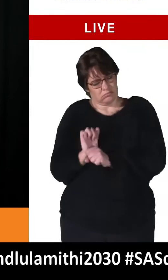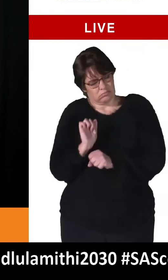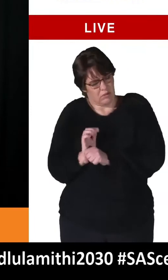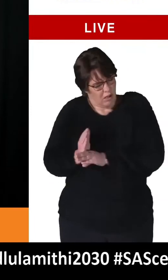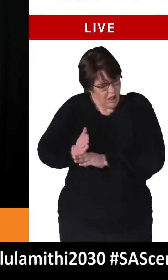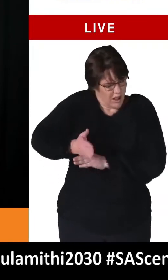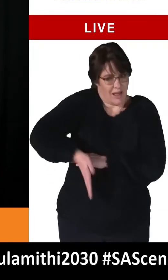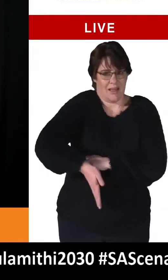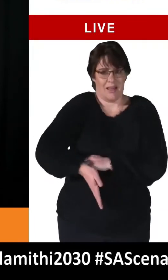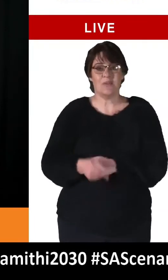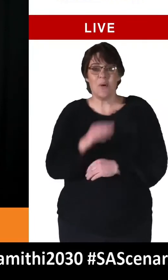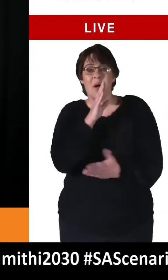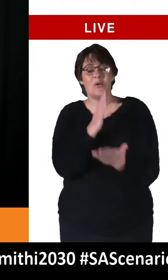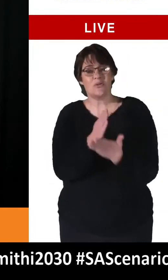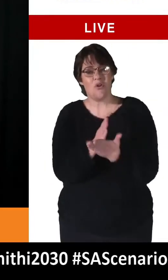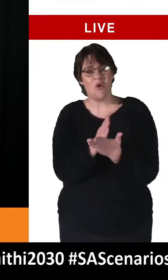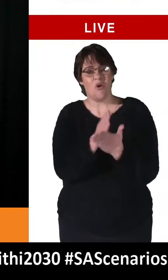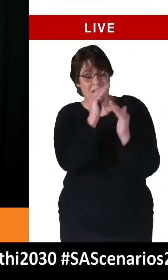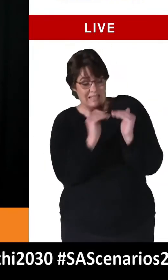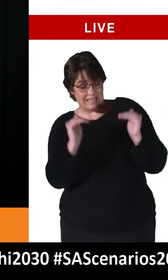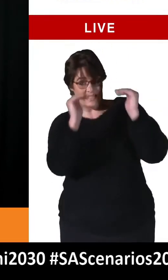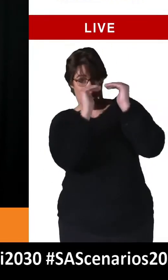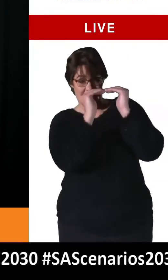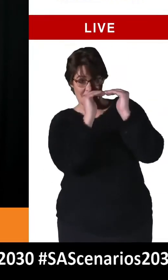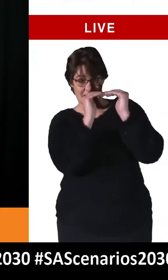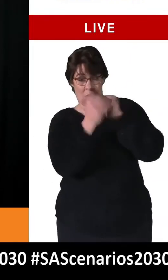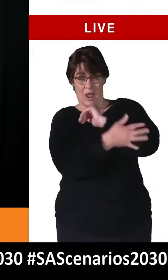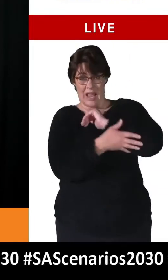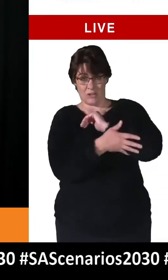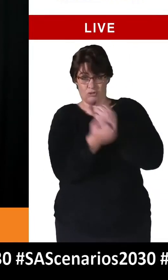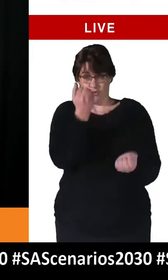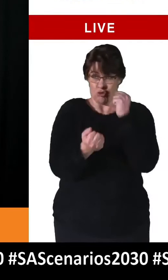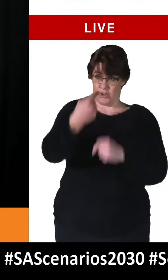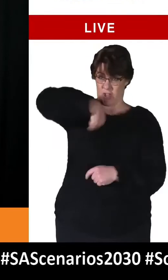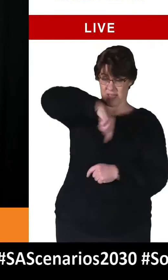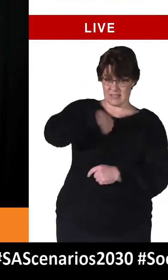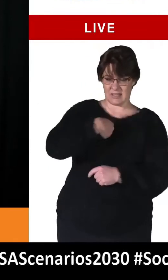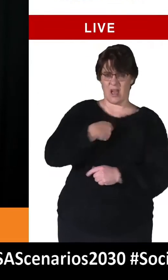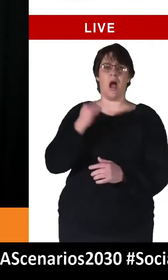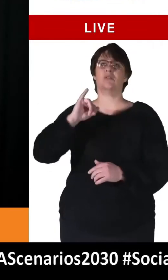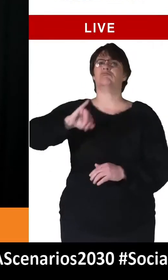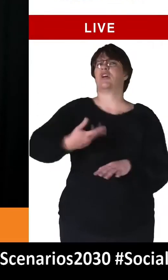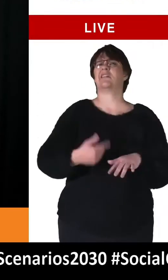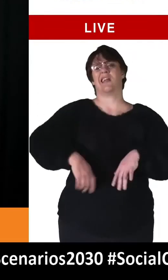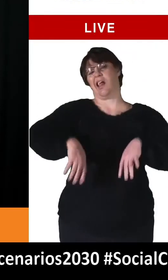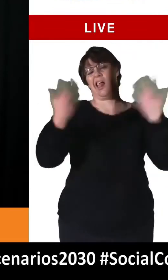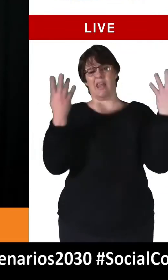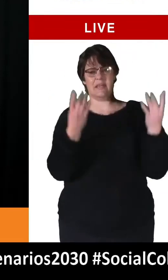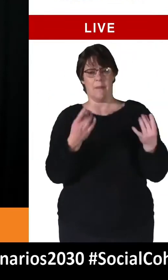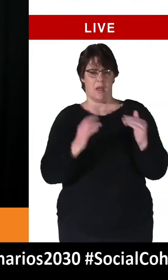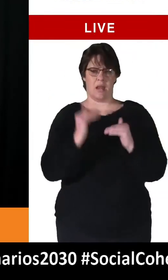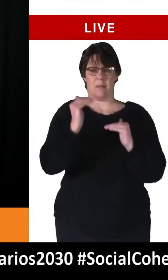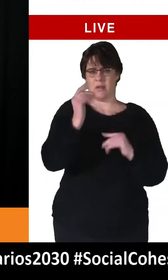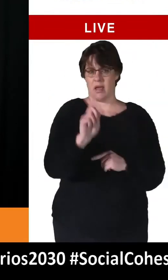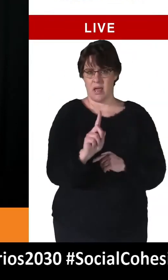to ensure that these standards by which our country is judged with, it will not just be the 3 scenarios,